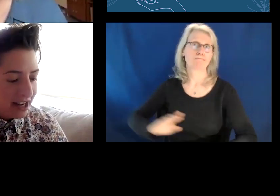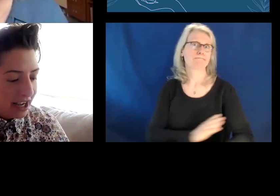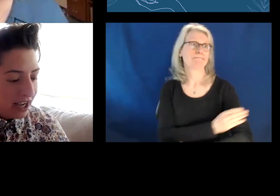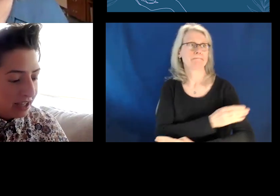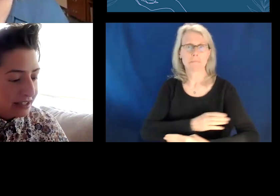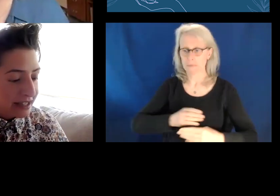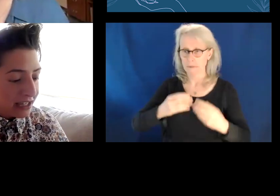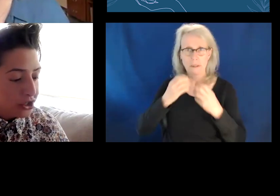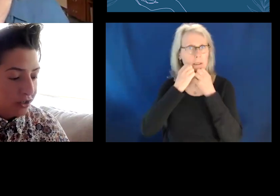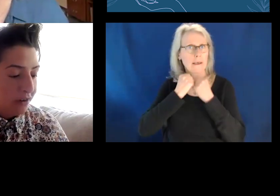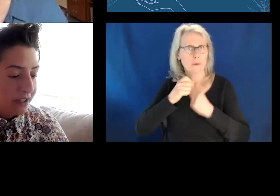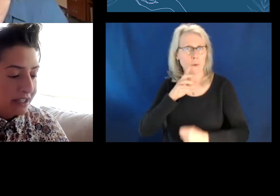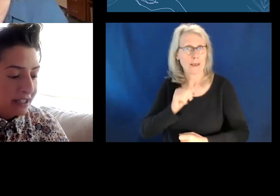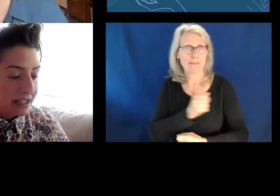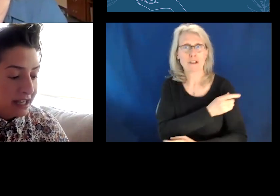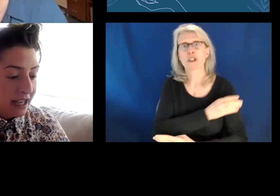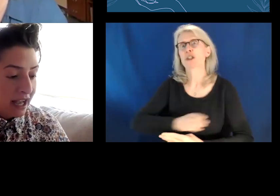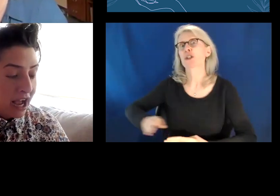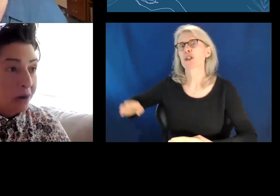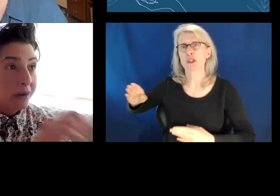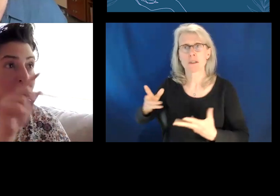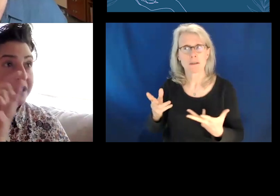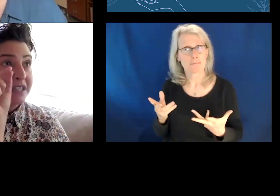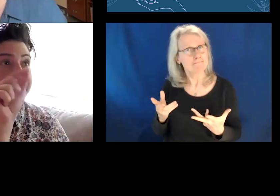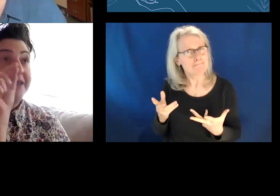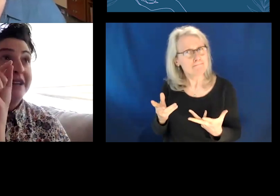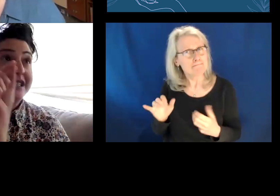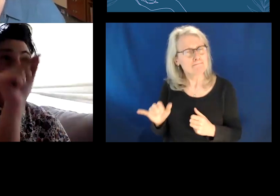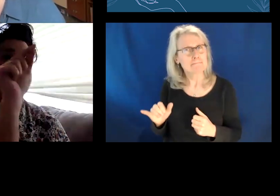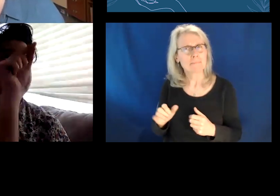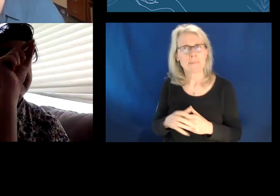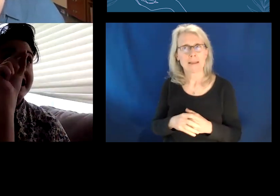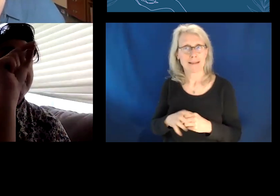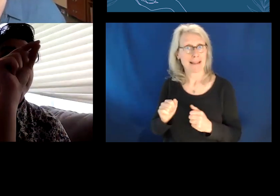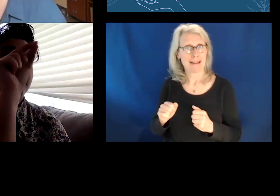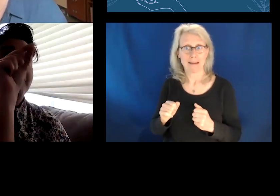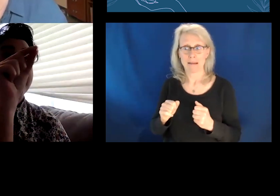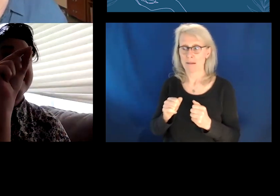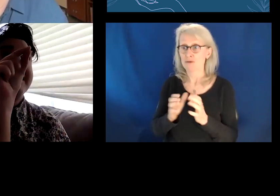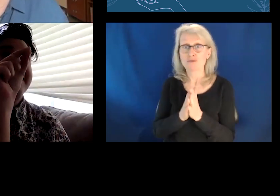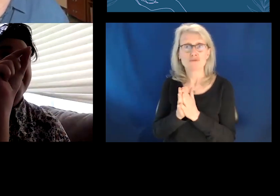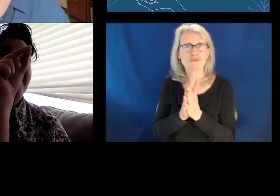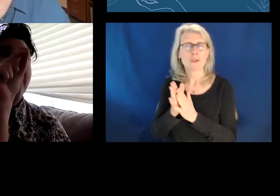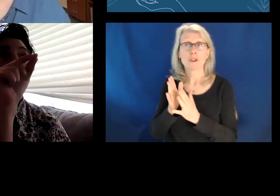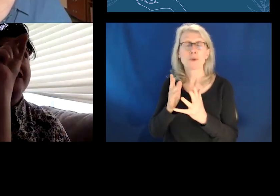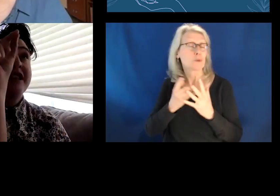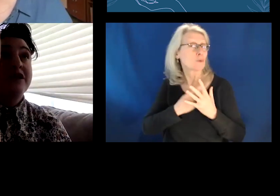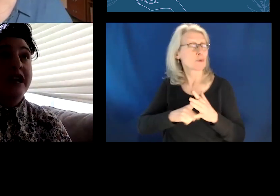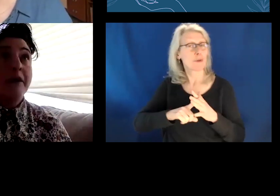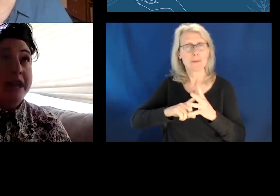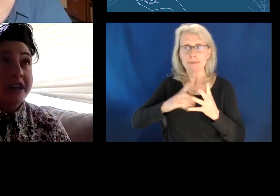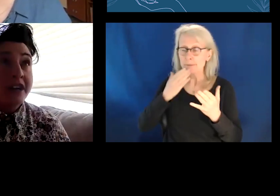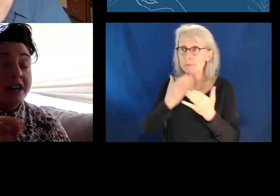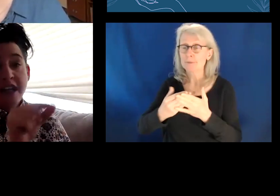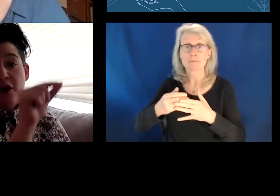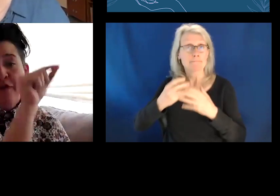answer. The danger of it is how the same intention that can start from a place of wanting things to